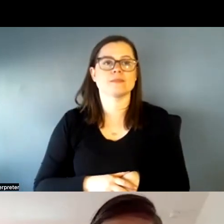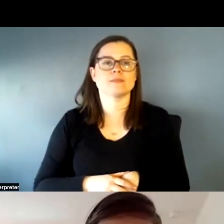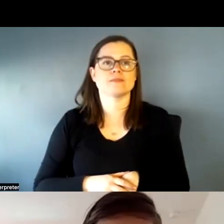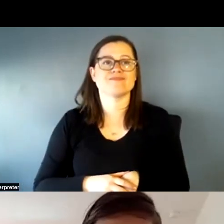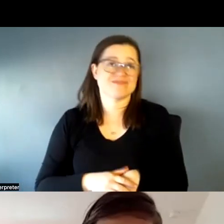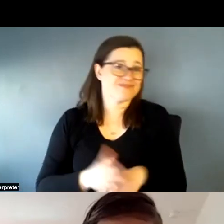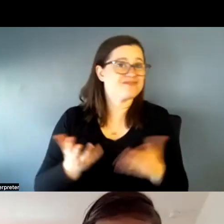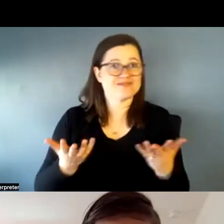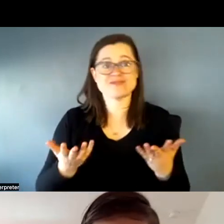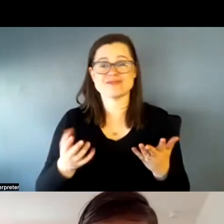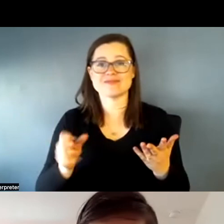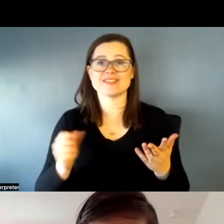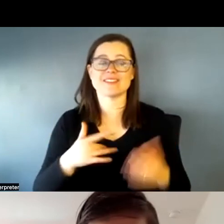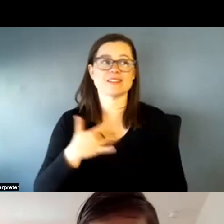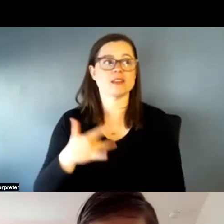I just feel like